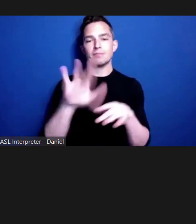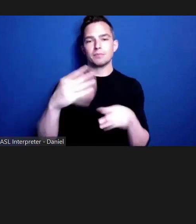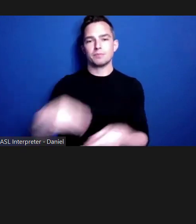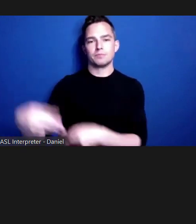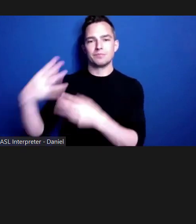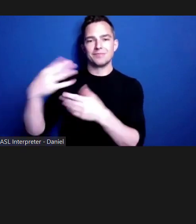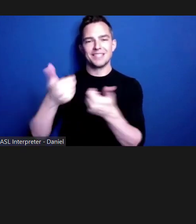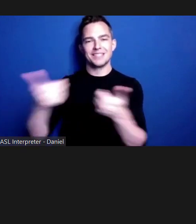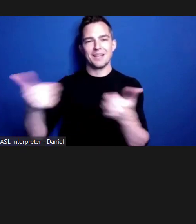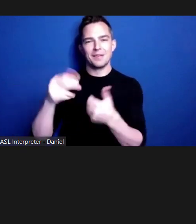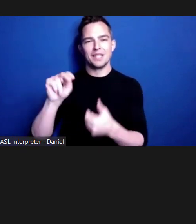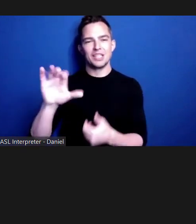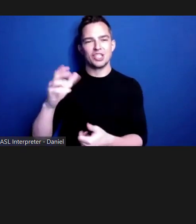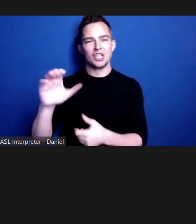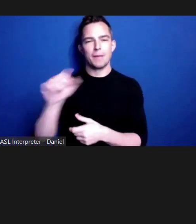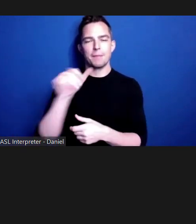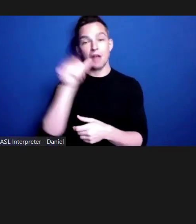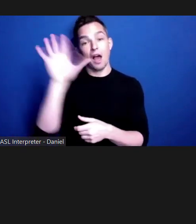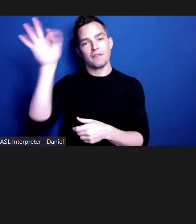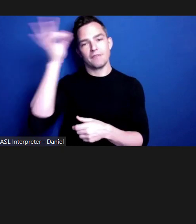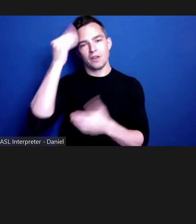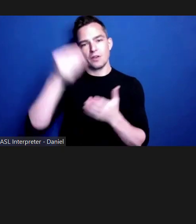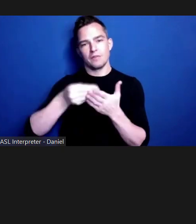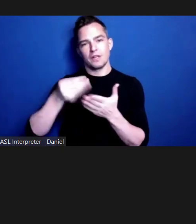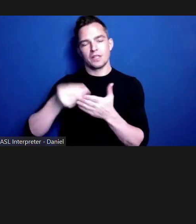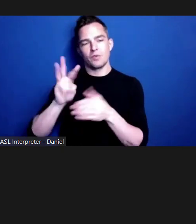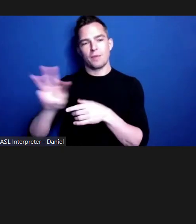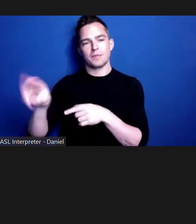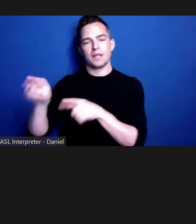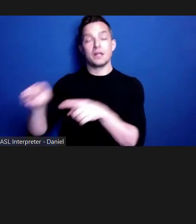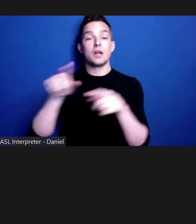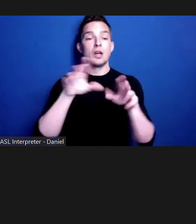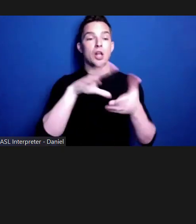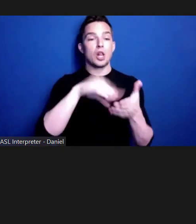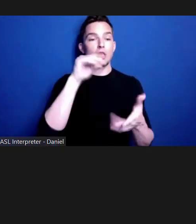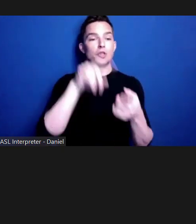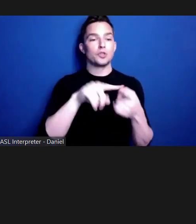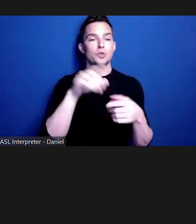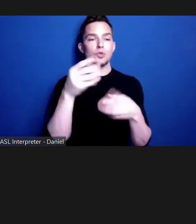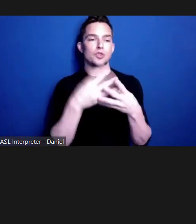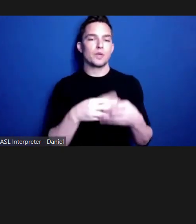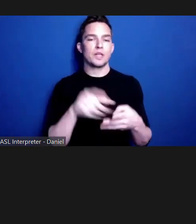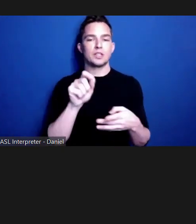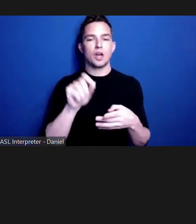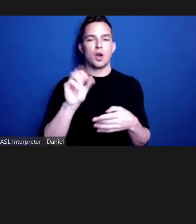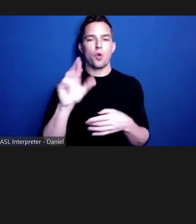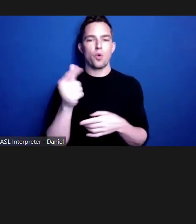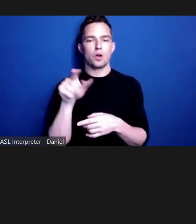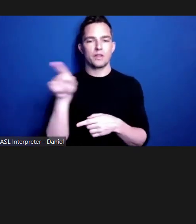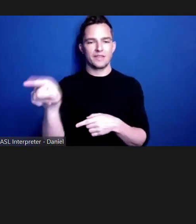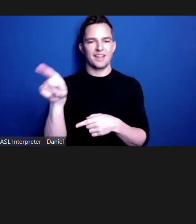related non-federally funded website called learntoscreen.org where you can get that training.